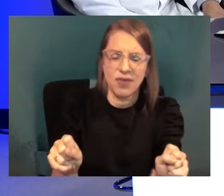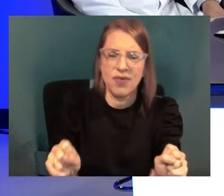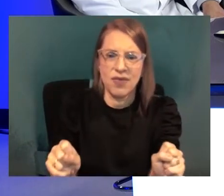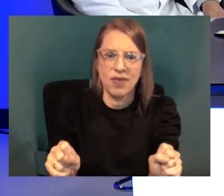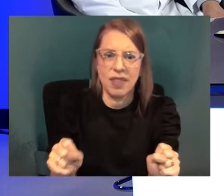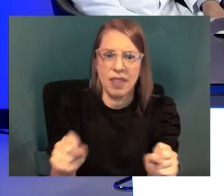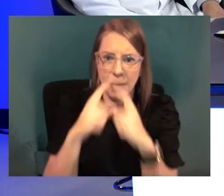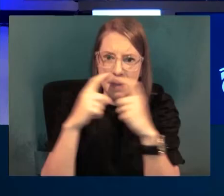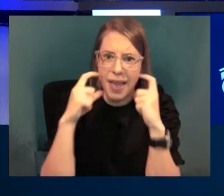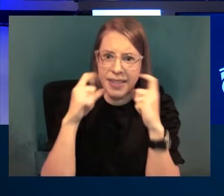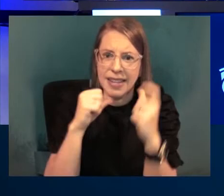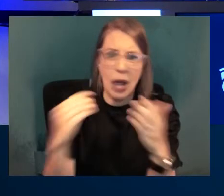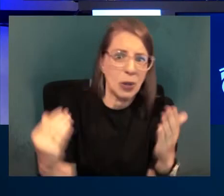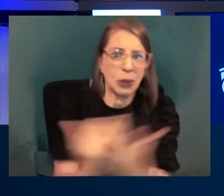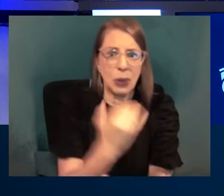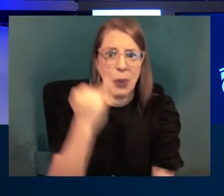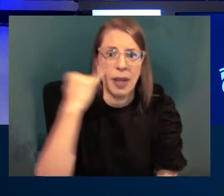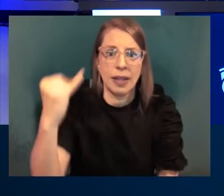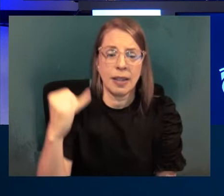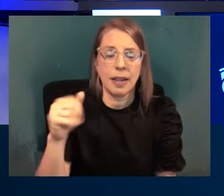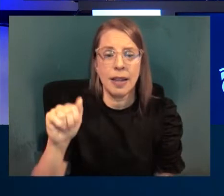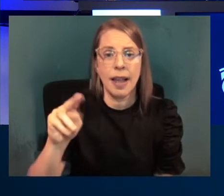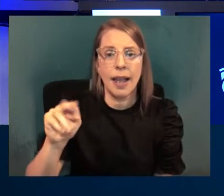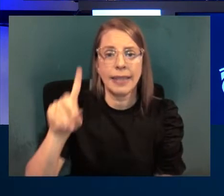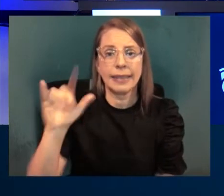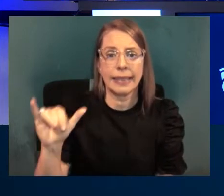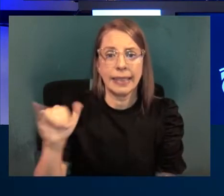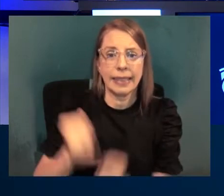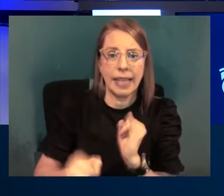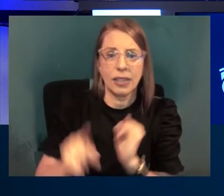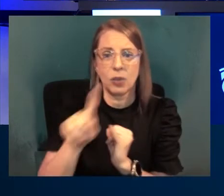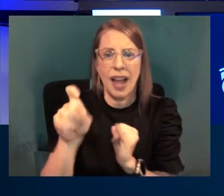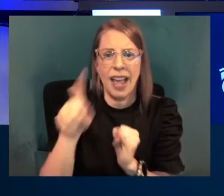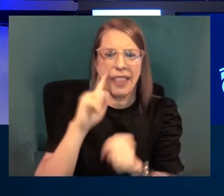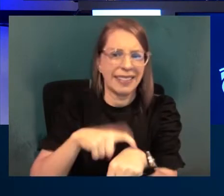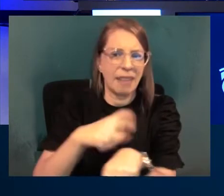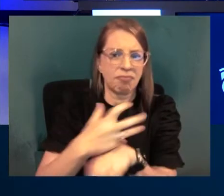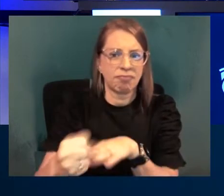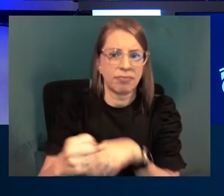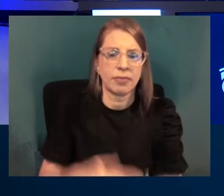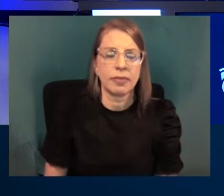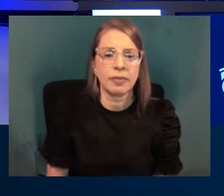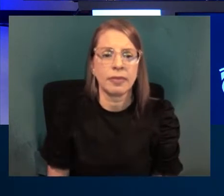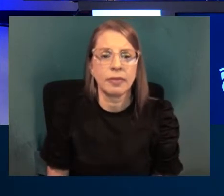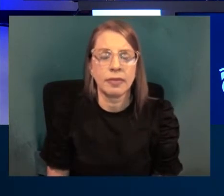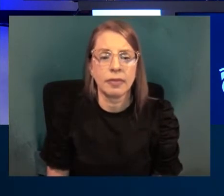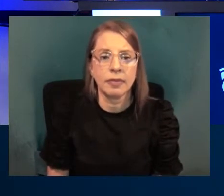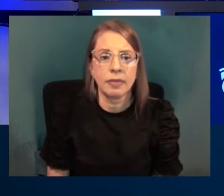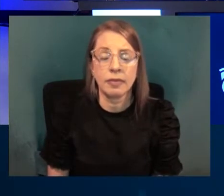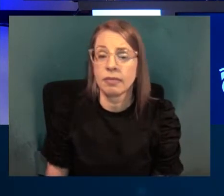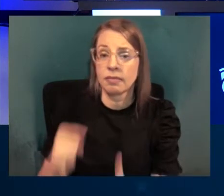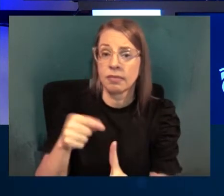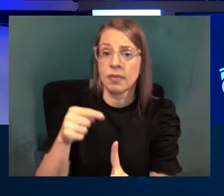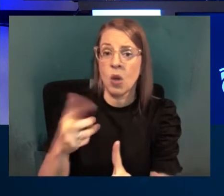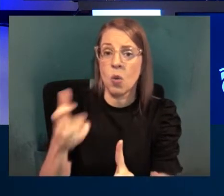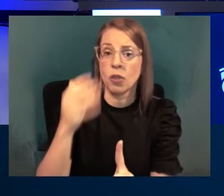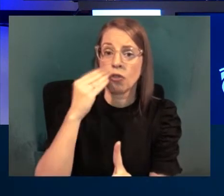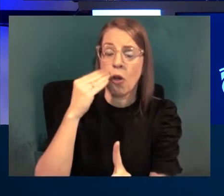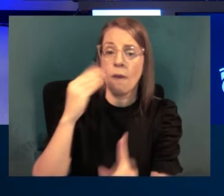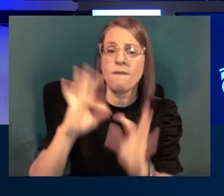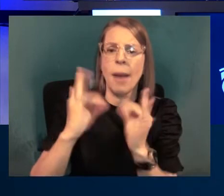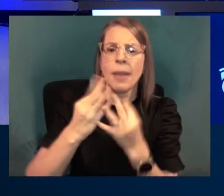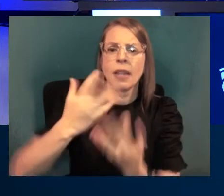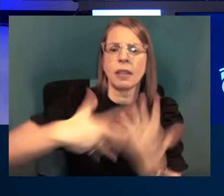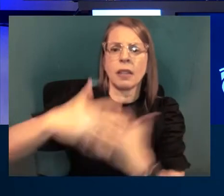thing. Yeah. And Andy gets our last question today because I think we're running out of time. And essentially, she wants to know, she's going to be around family in a